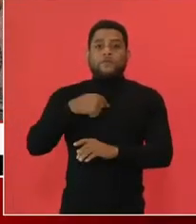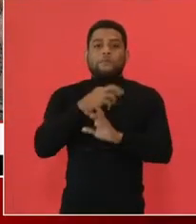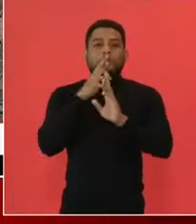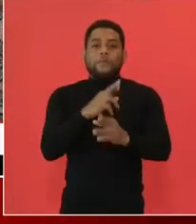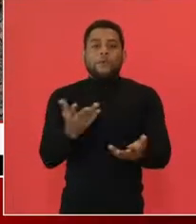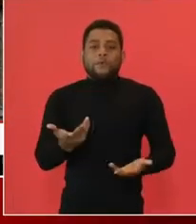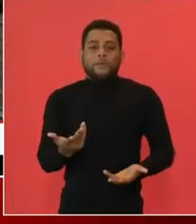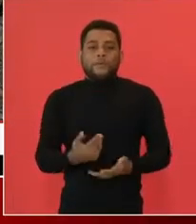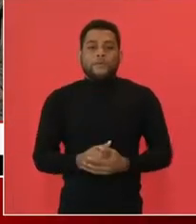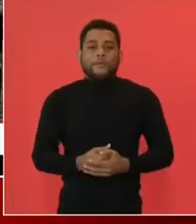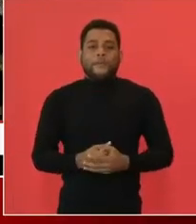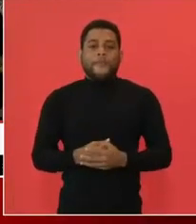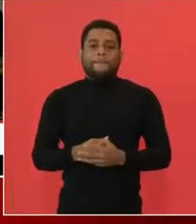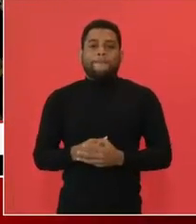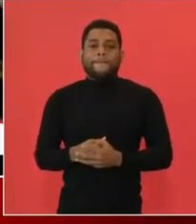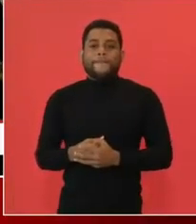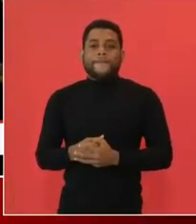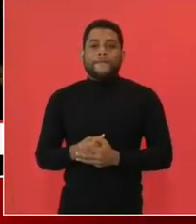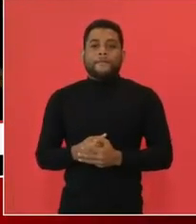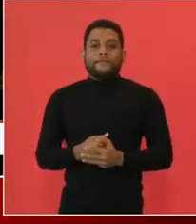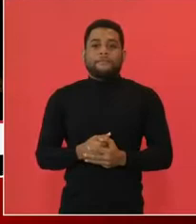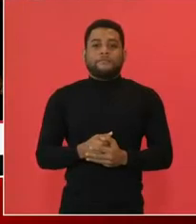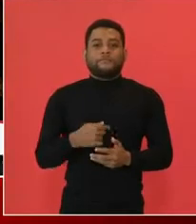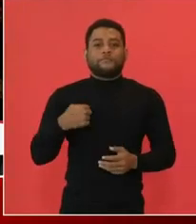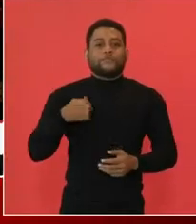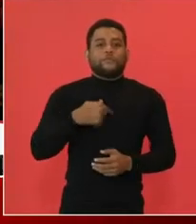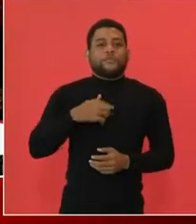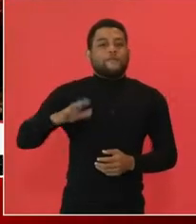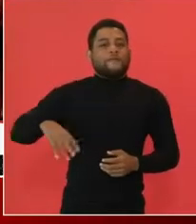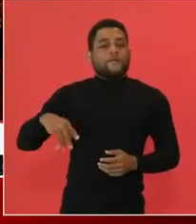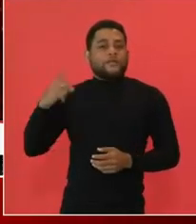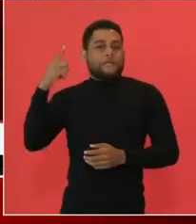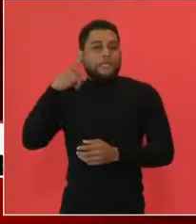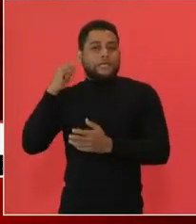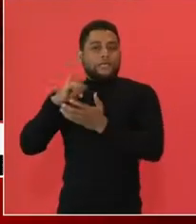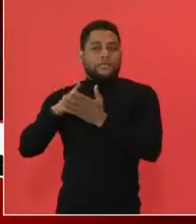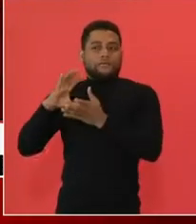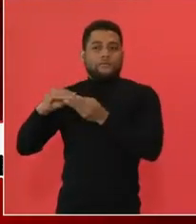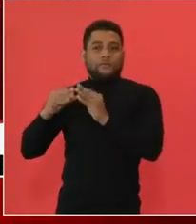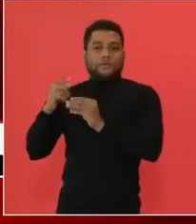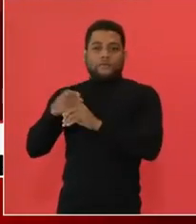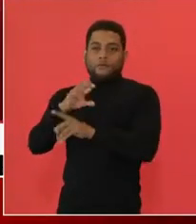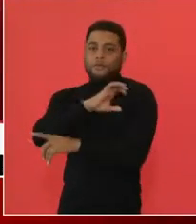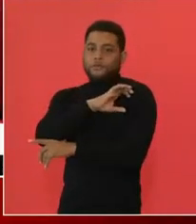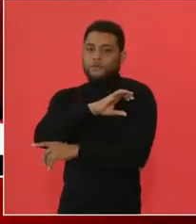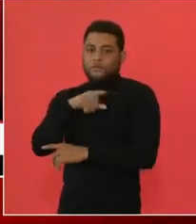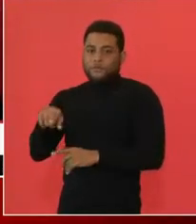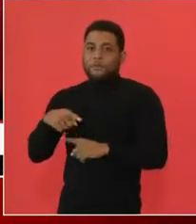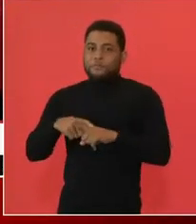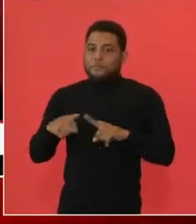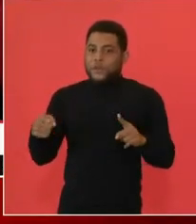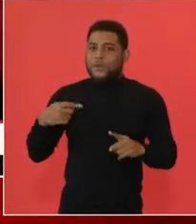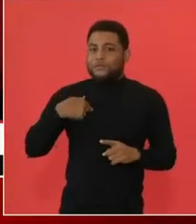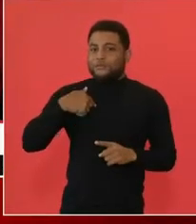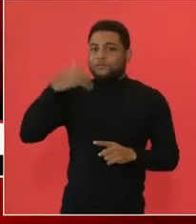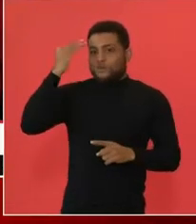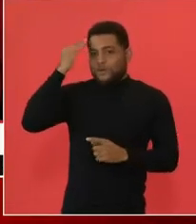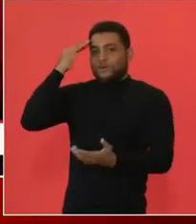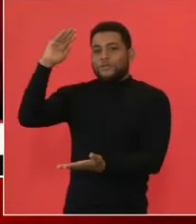the statement, but I don't quarrel with the fact of the fewer number of police officers on the